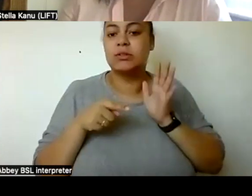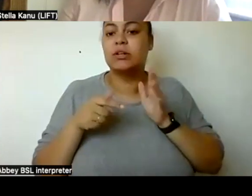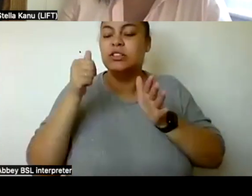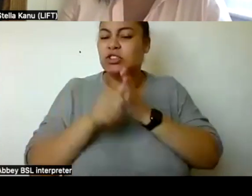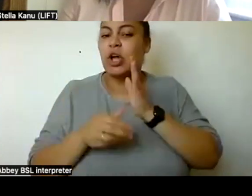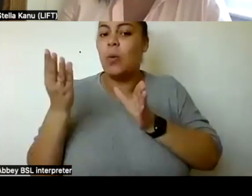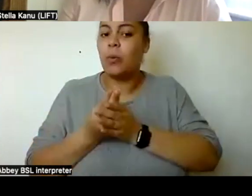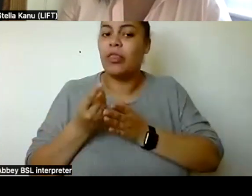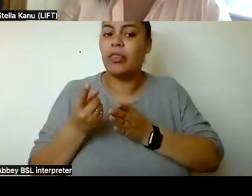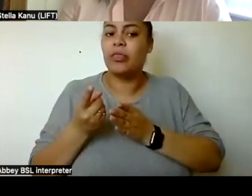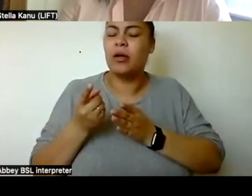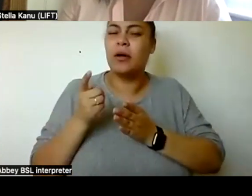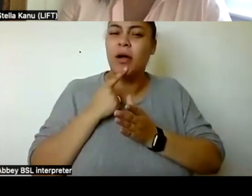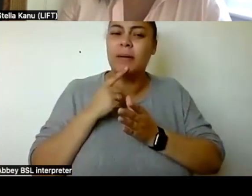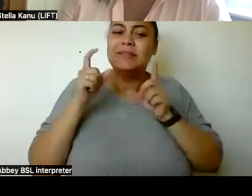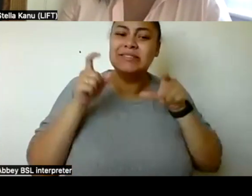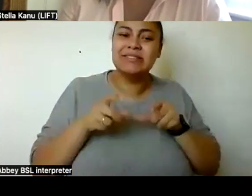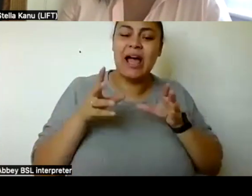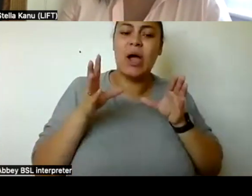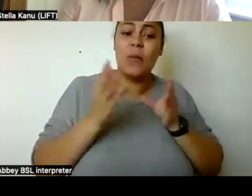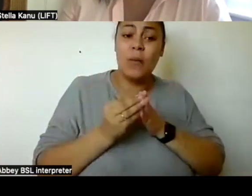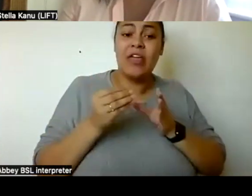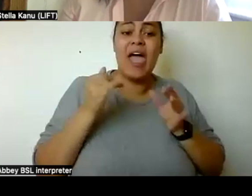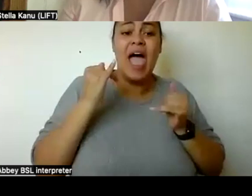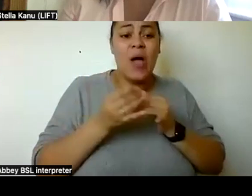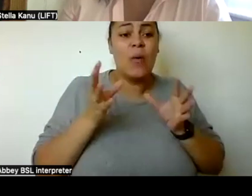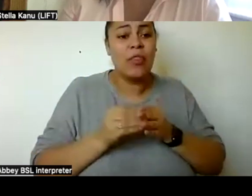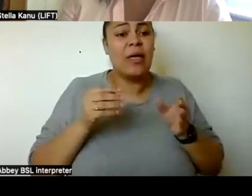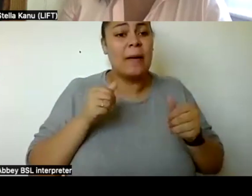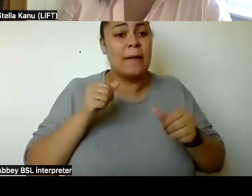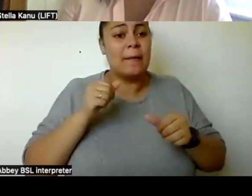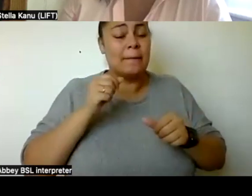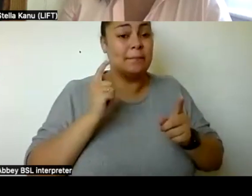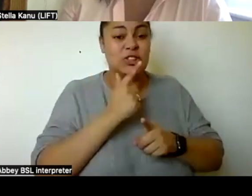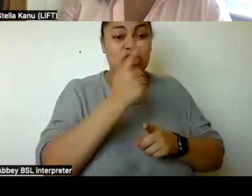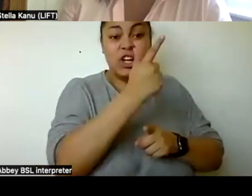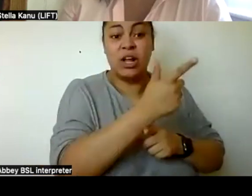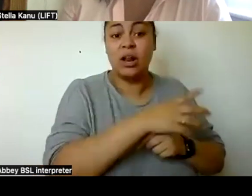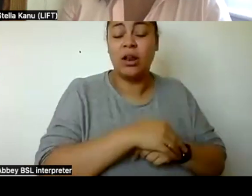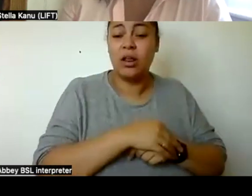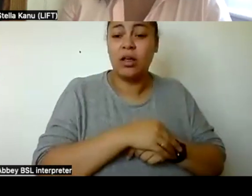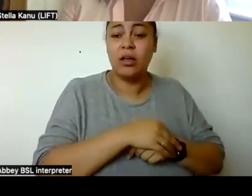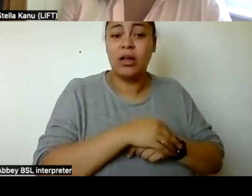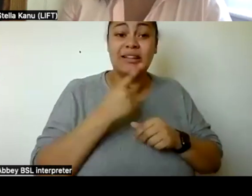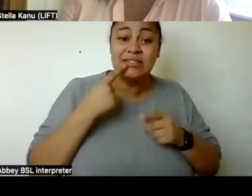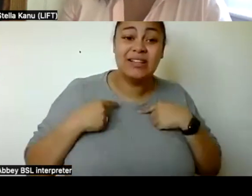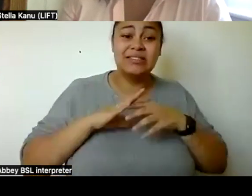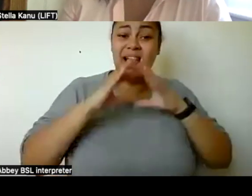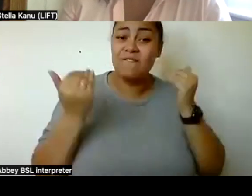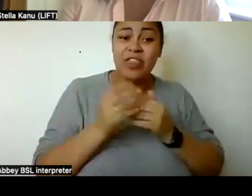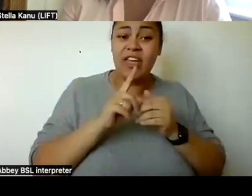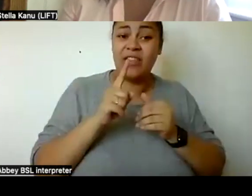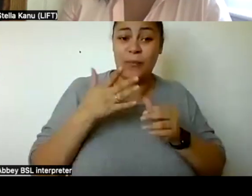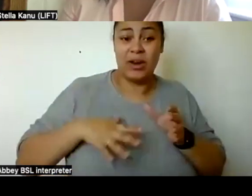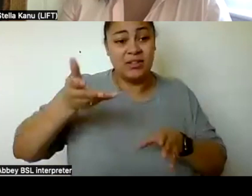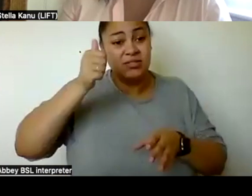with, stay with, end with mission, because I think it tells us everything that we need